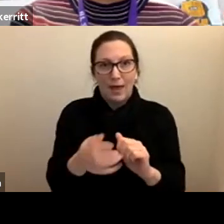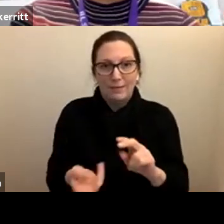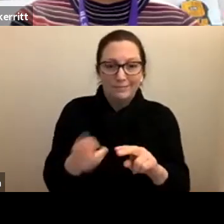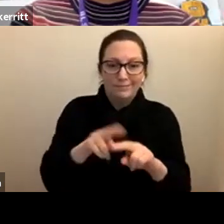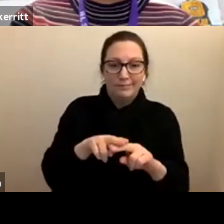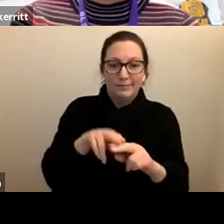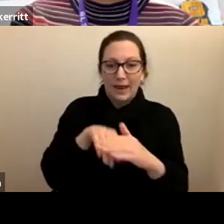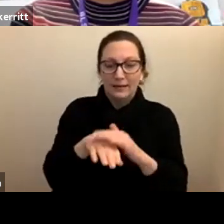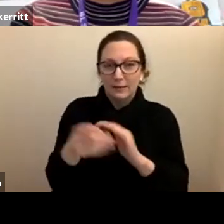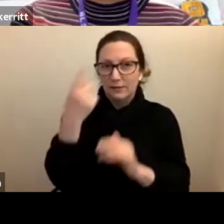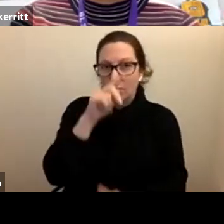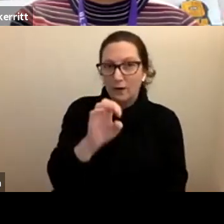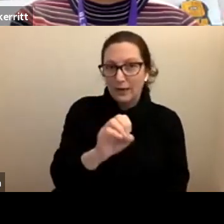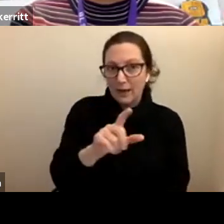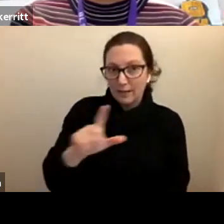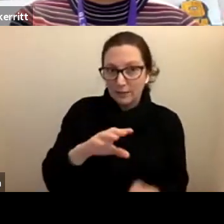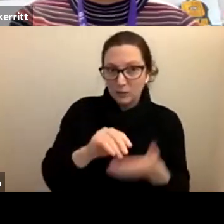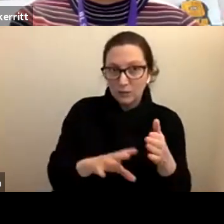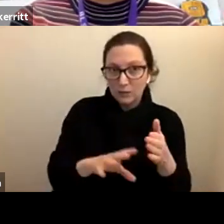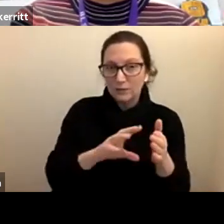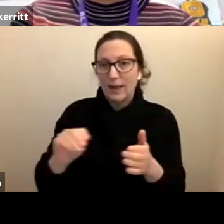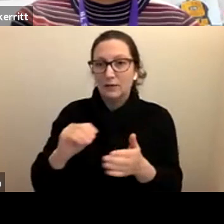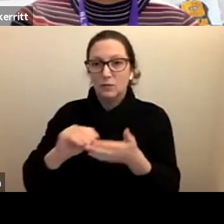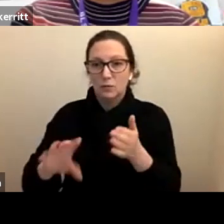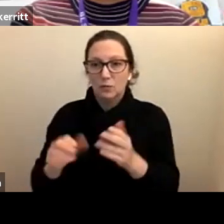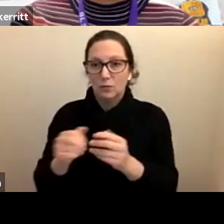ELL students and also students with disabilities.